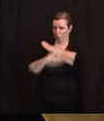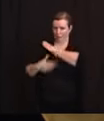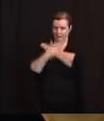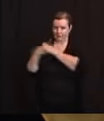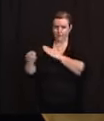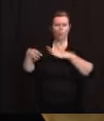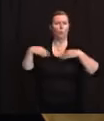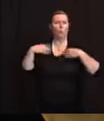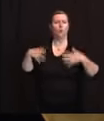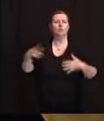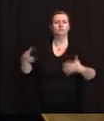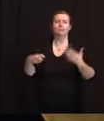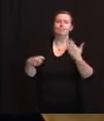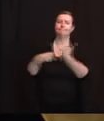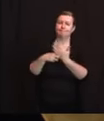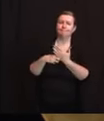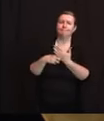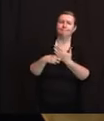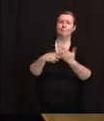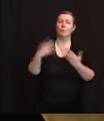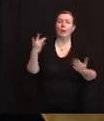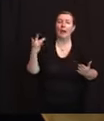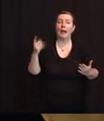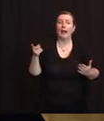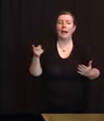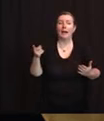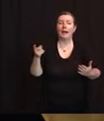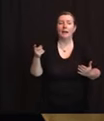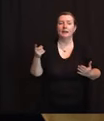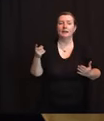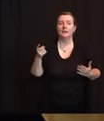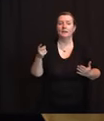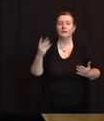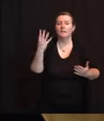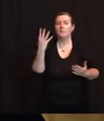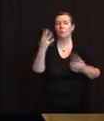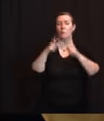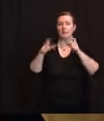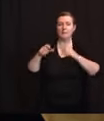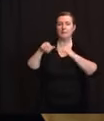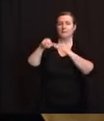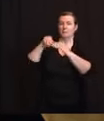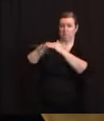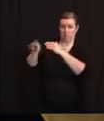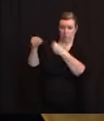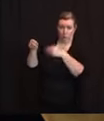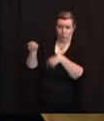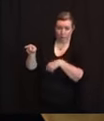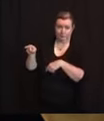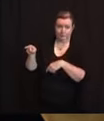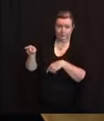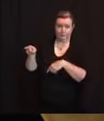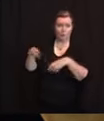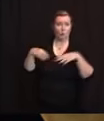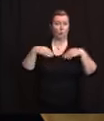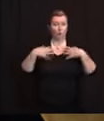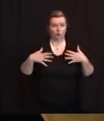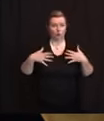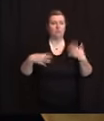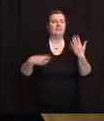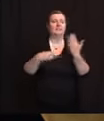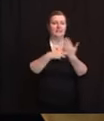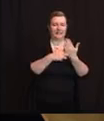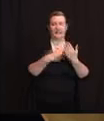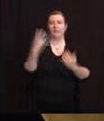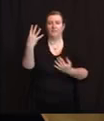were cited for the violation. 4 patrons yesterday were also cited. Beyond compliance, Governor, I just think it's important to note that